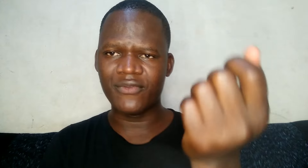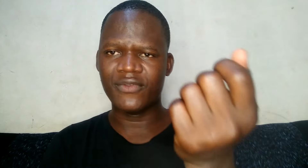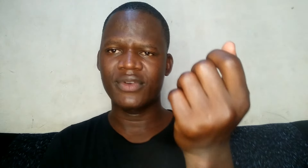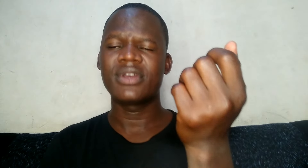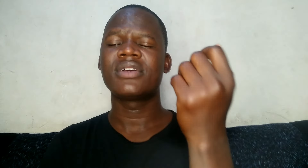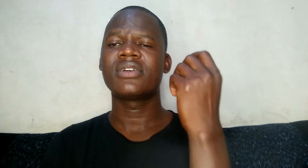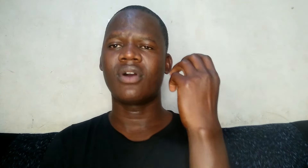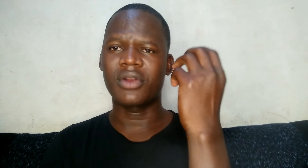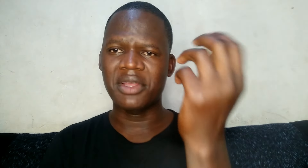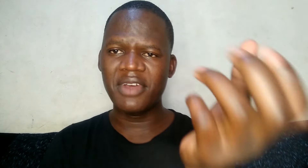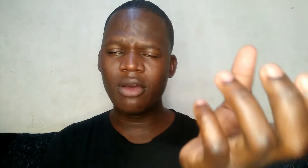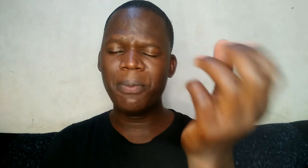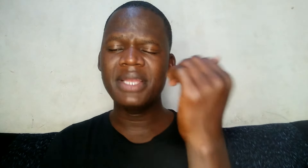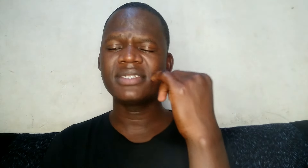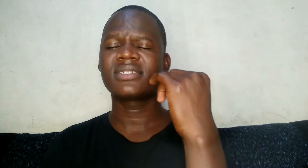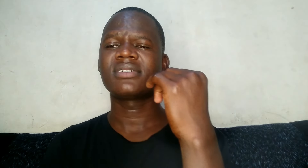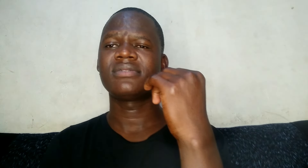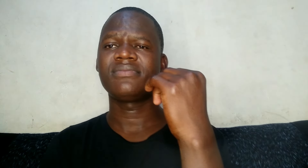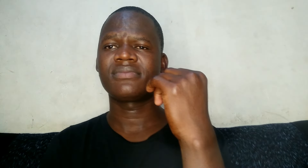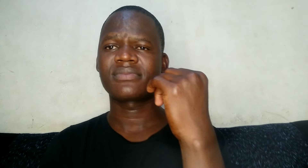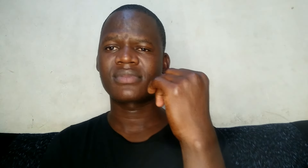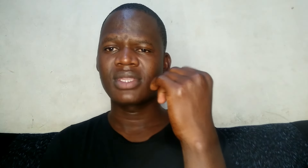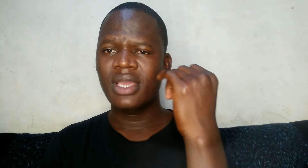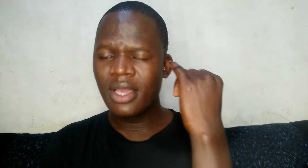is dwarf on development.